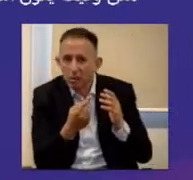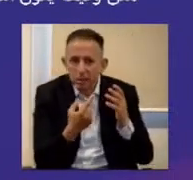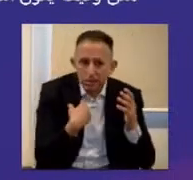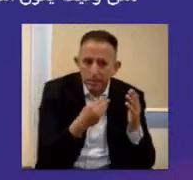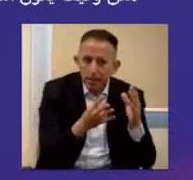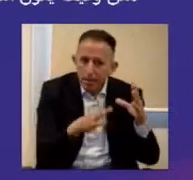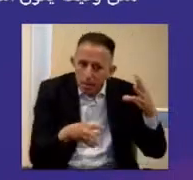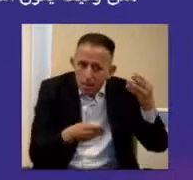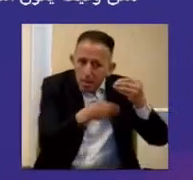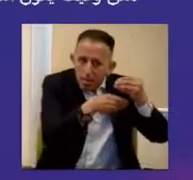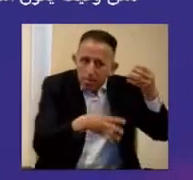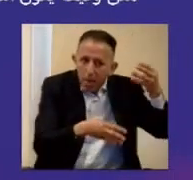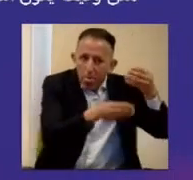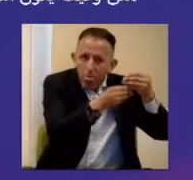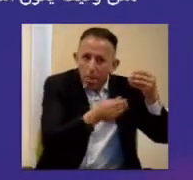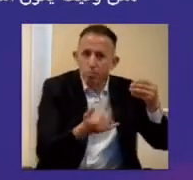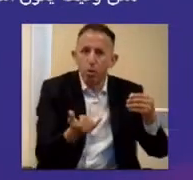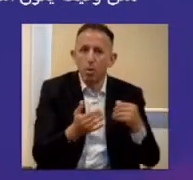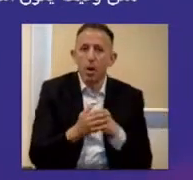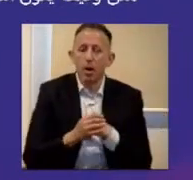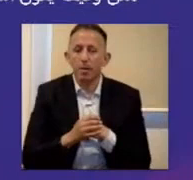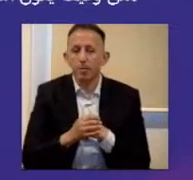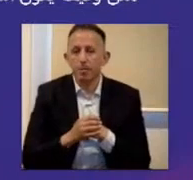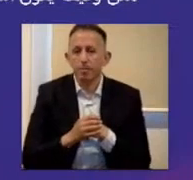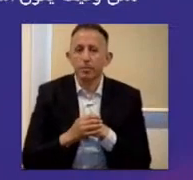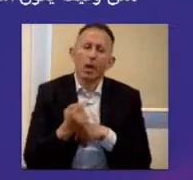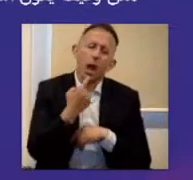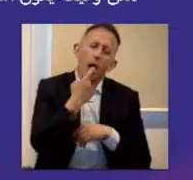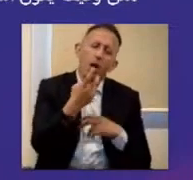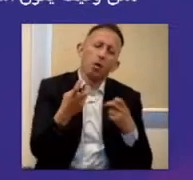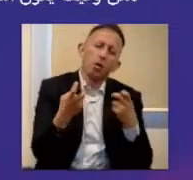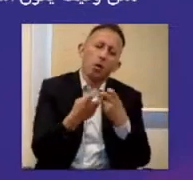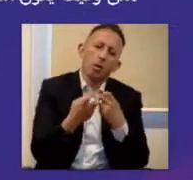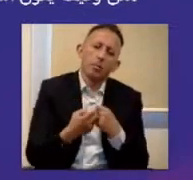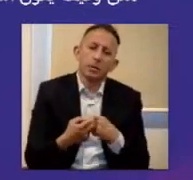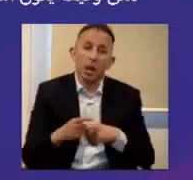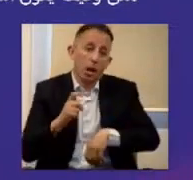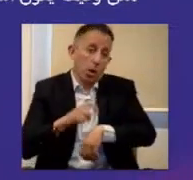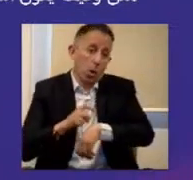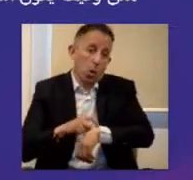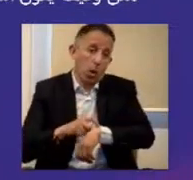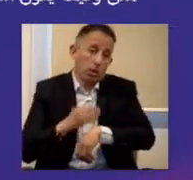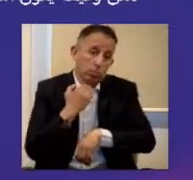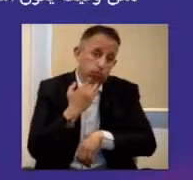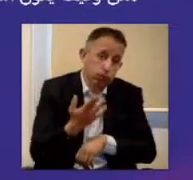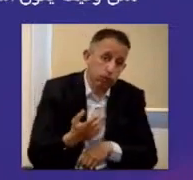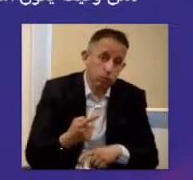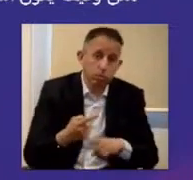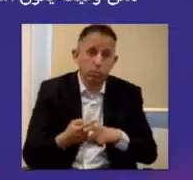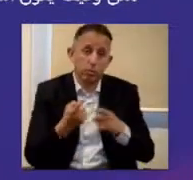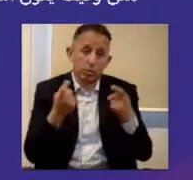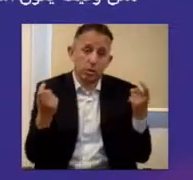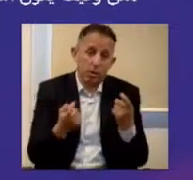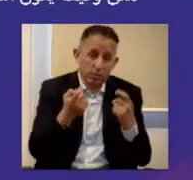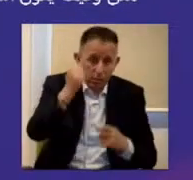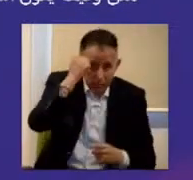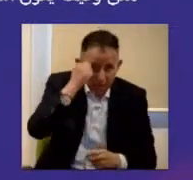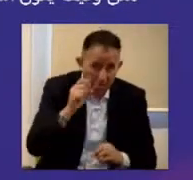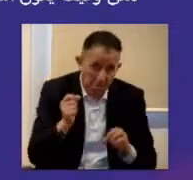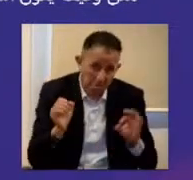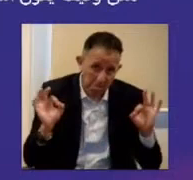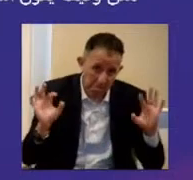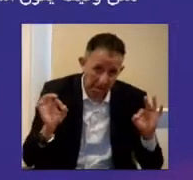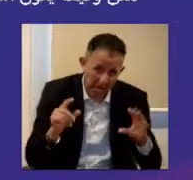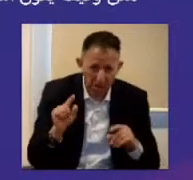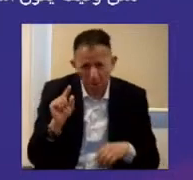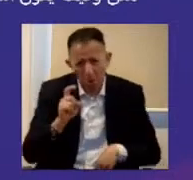You have seen reports, as I did, about some 25 million teachers are needed in the world. But AI